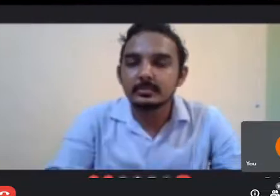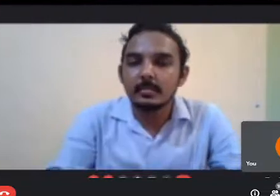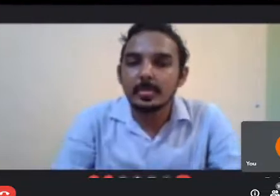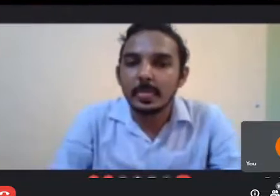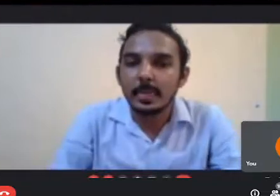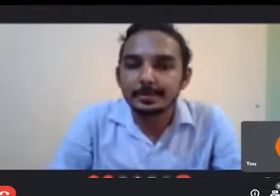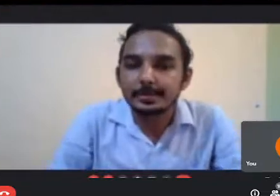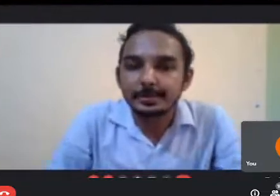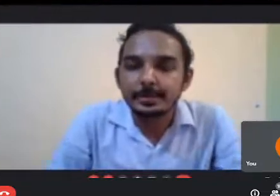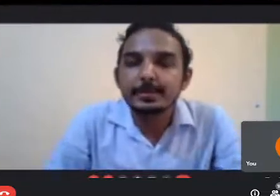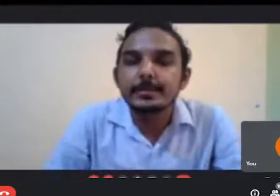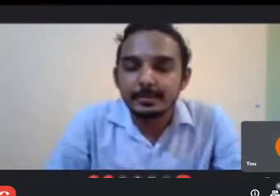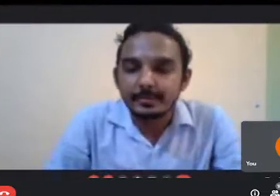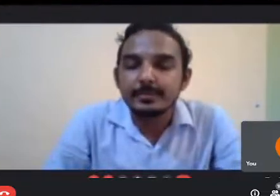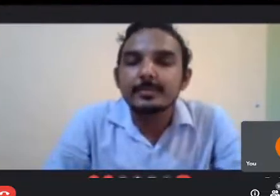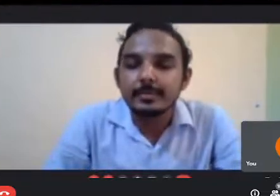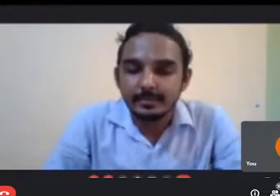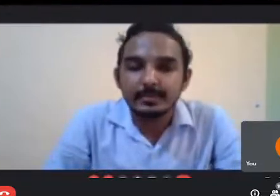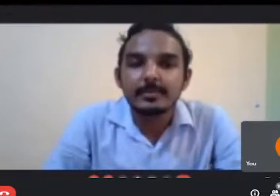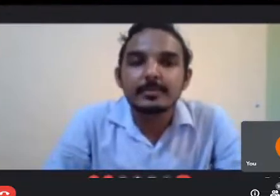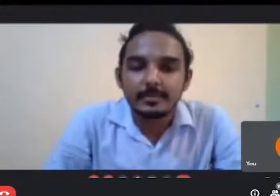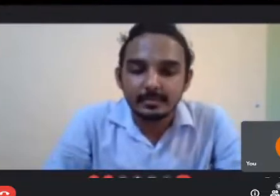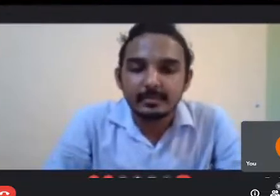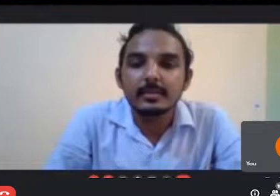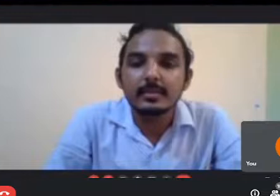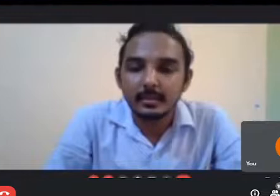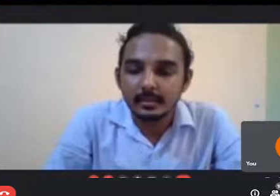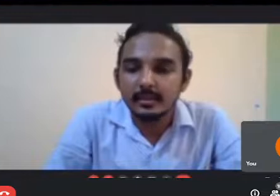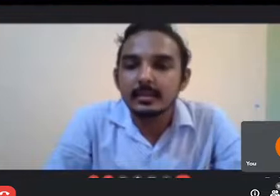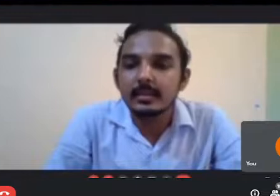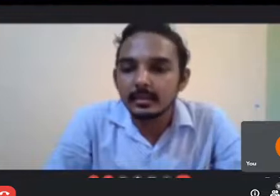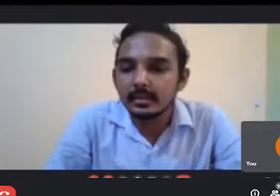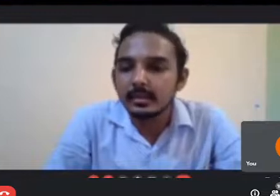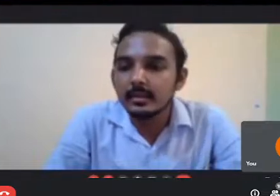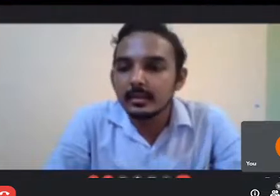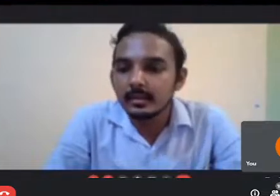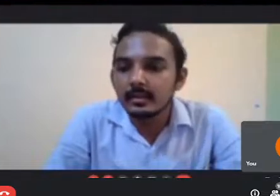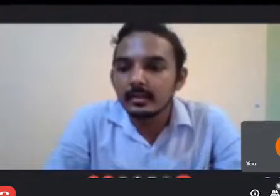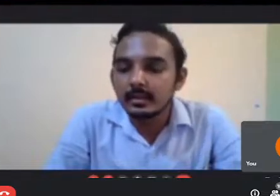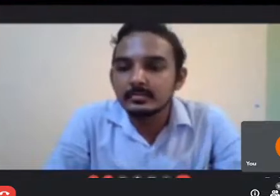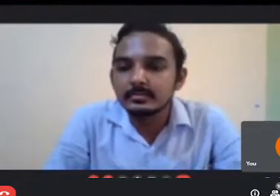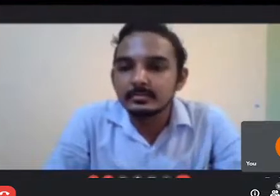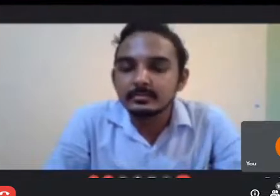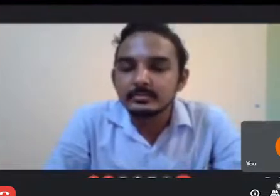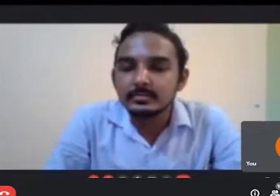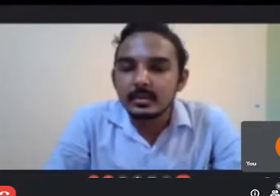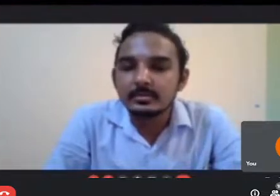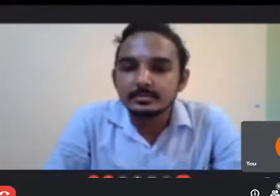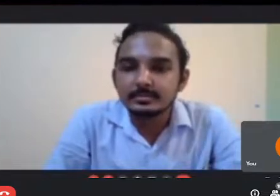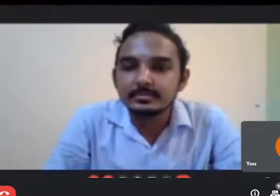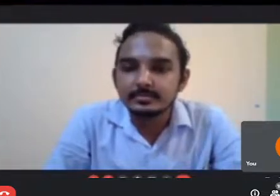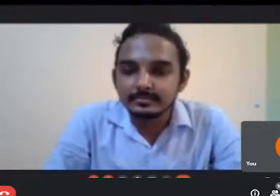both interpreters are signing. We just have to take care of that part.